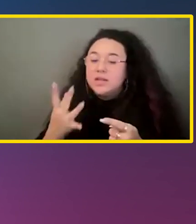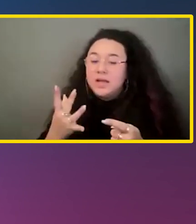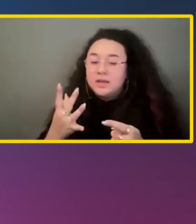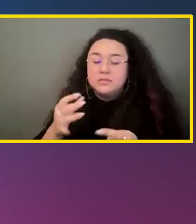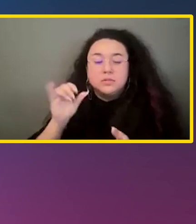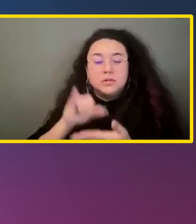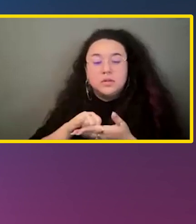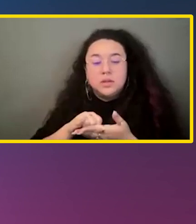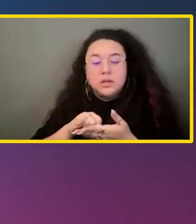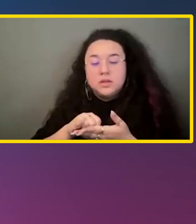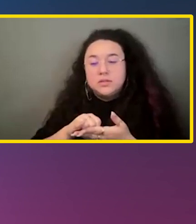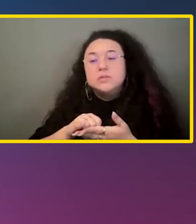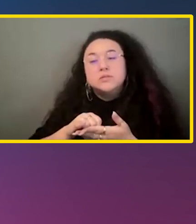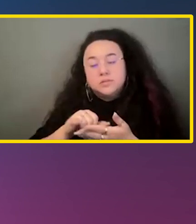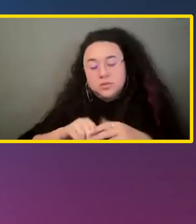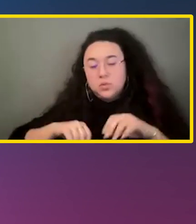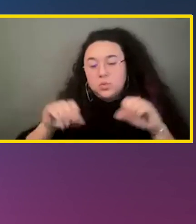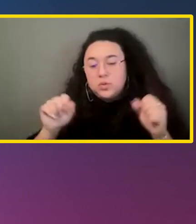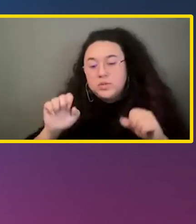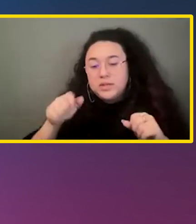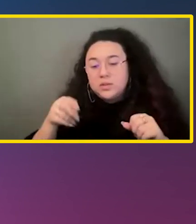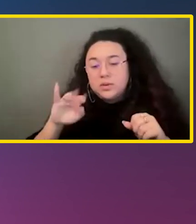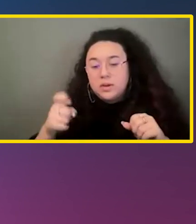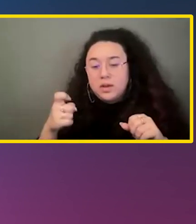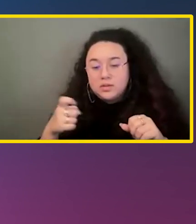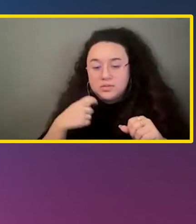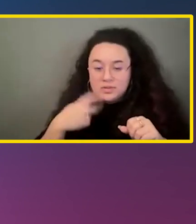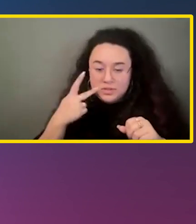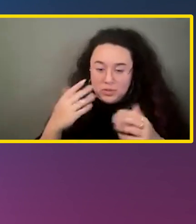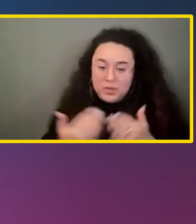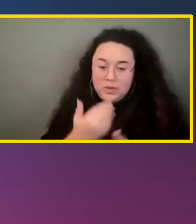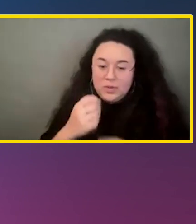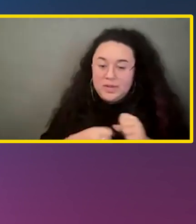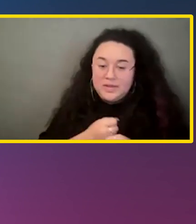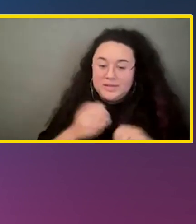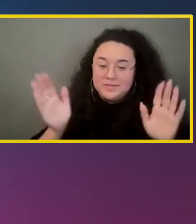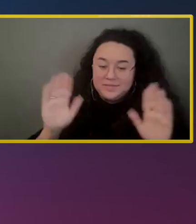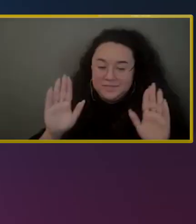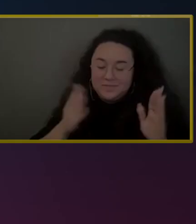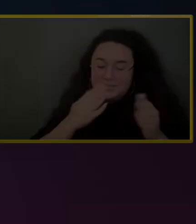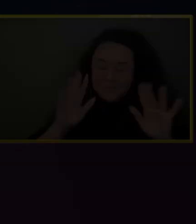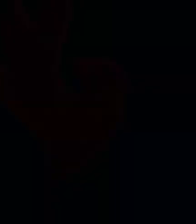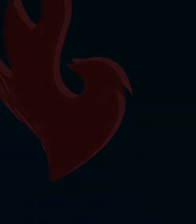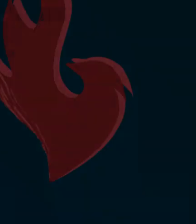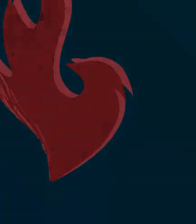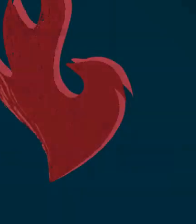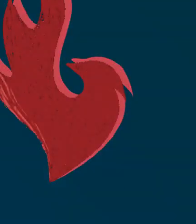is the winter equinox. And we will see you in the new year. Goodbye.